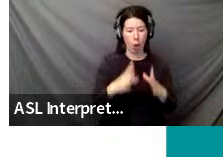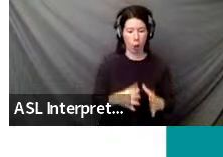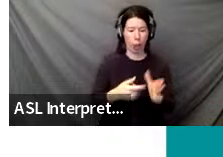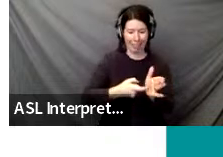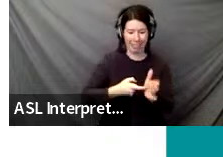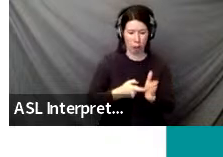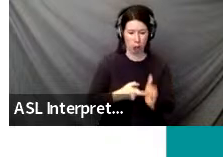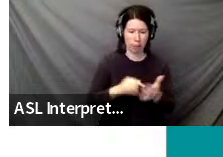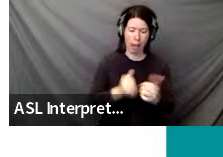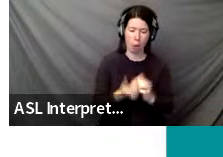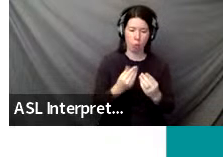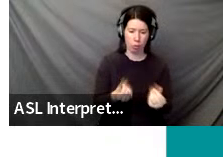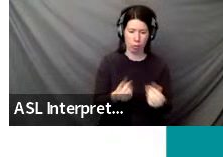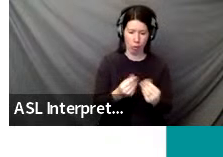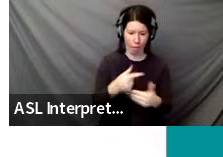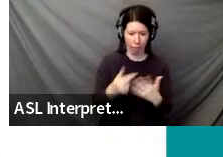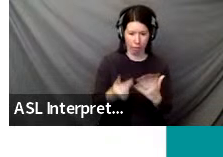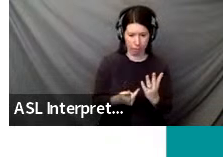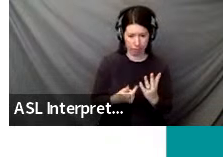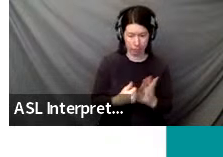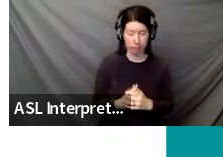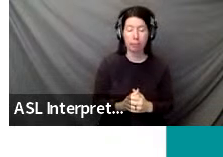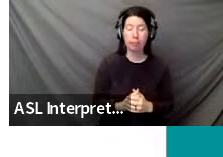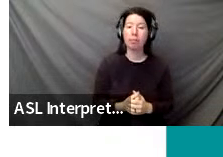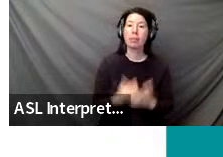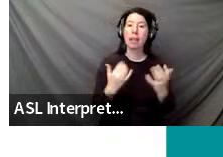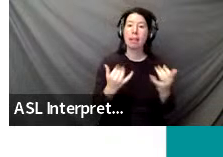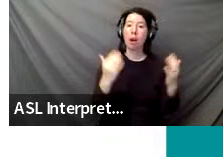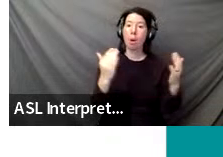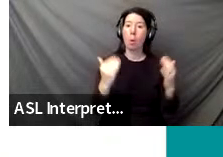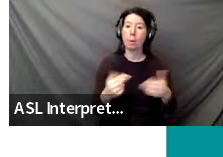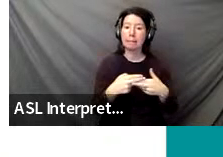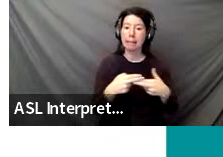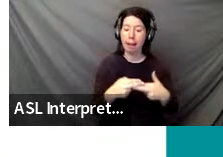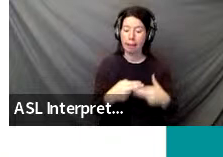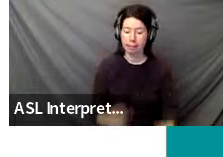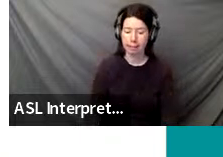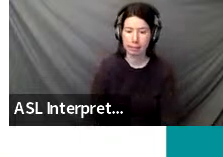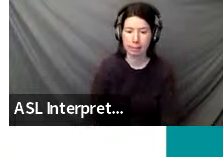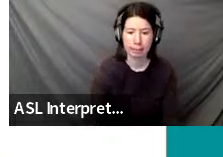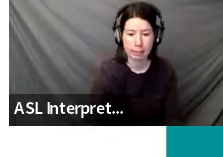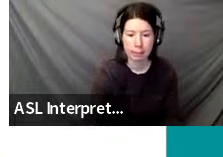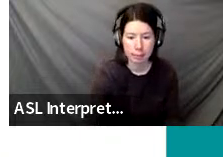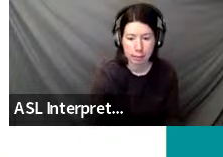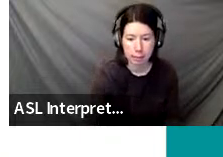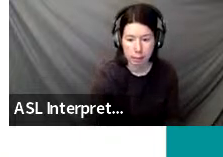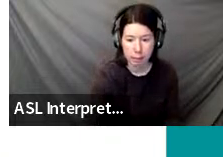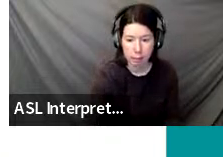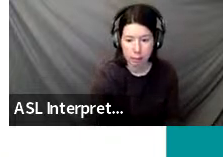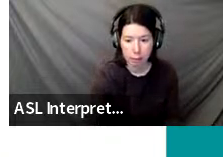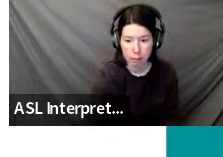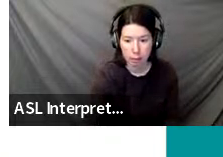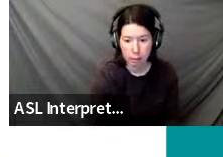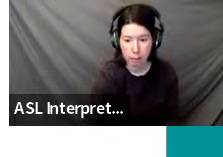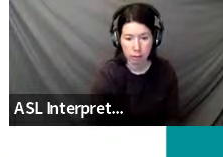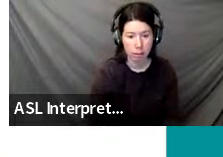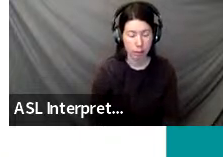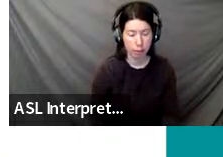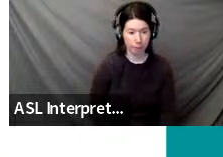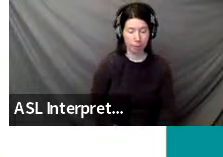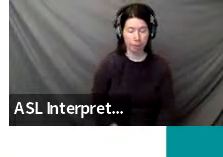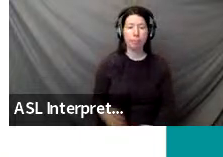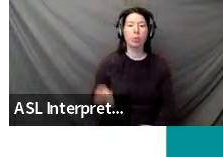conditions. So let's go to the next slide. So we applied for a